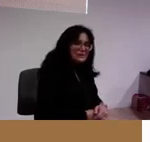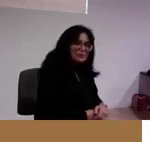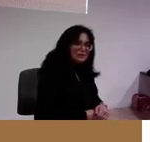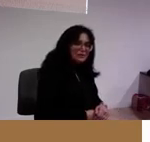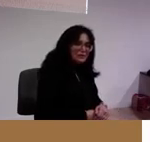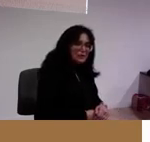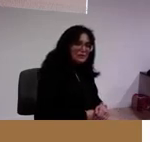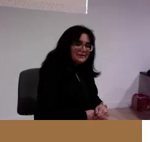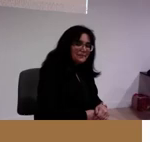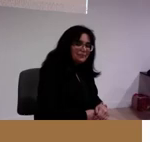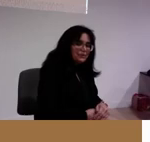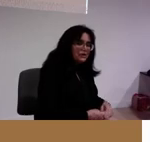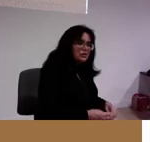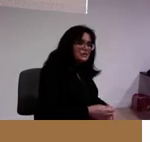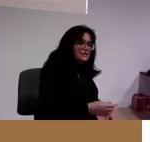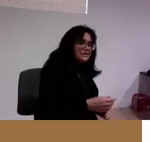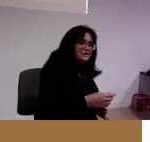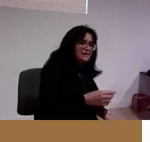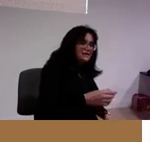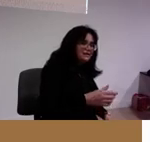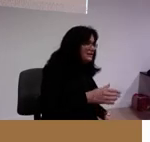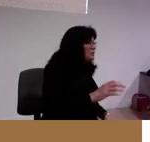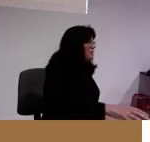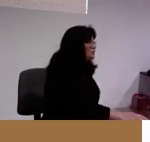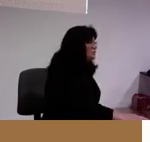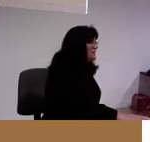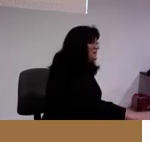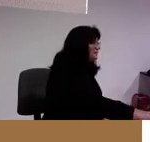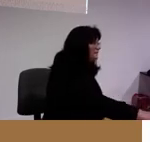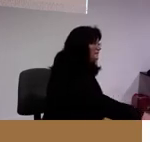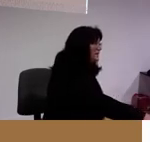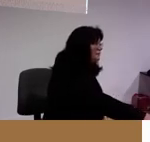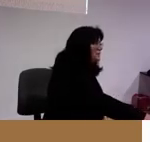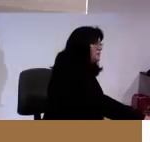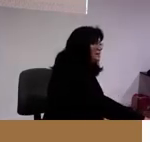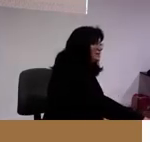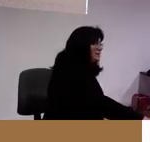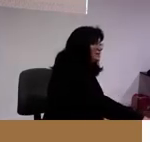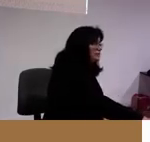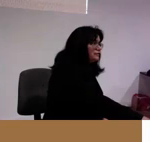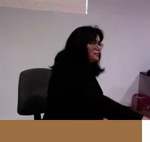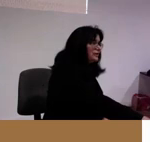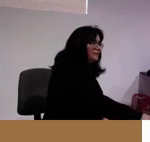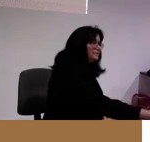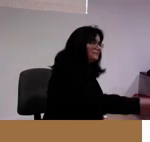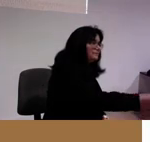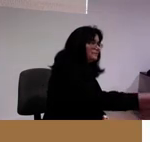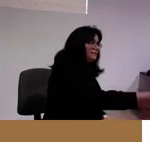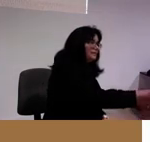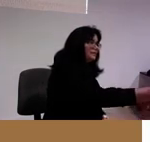So Hazza went forward and you can see there, he crouched down, he reached out and he touched the